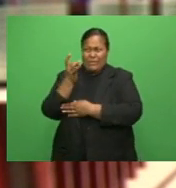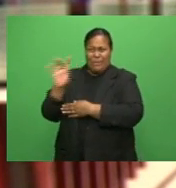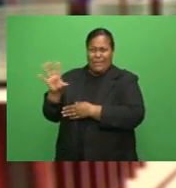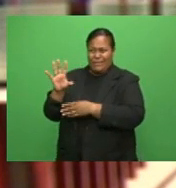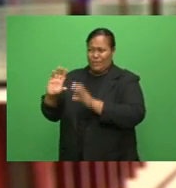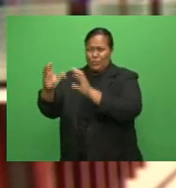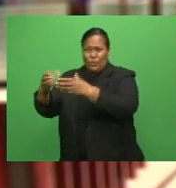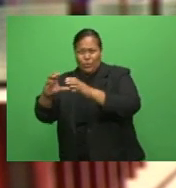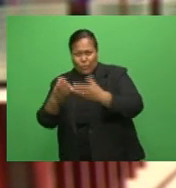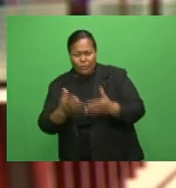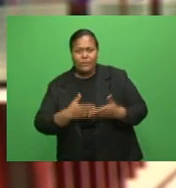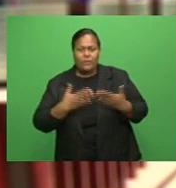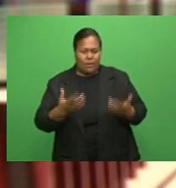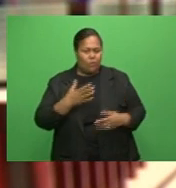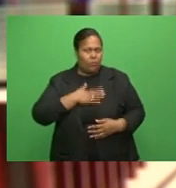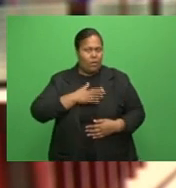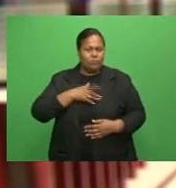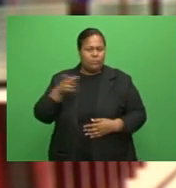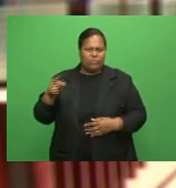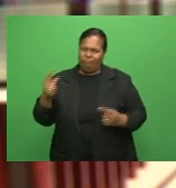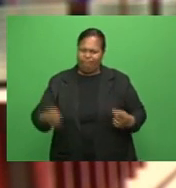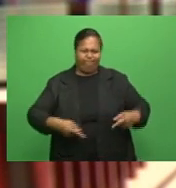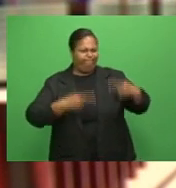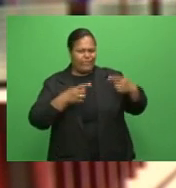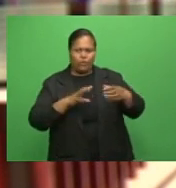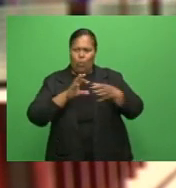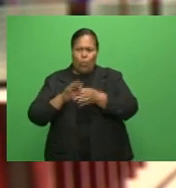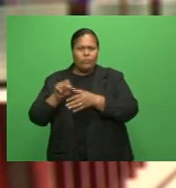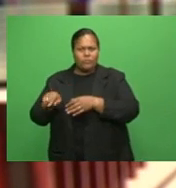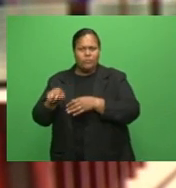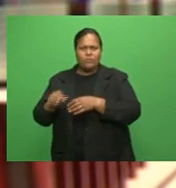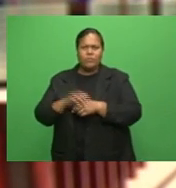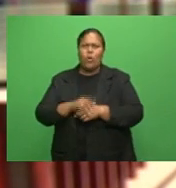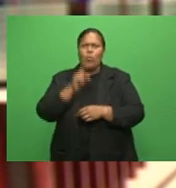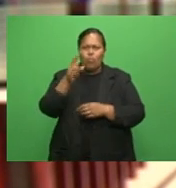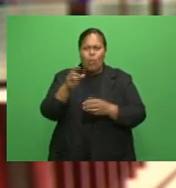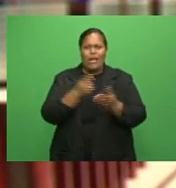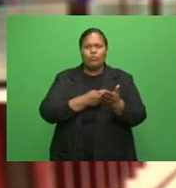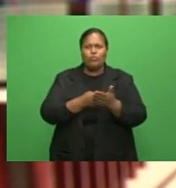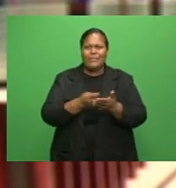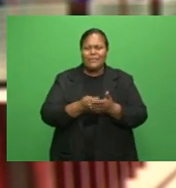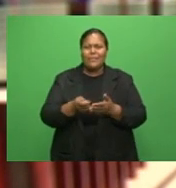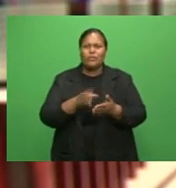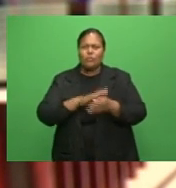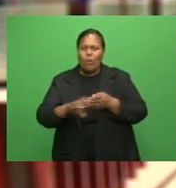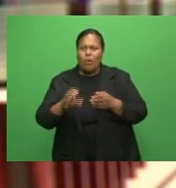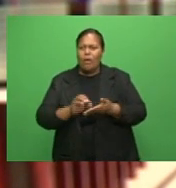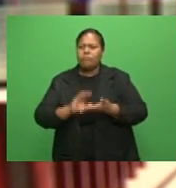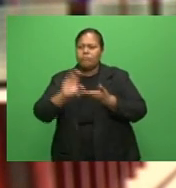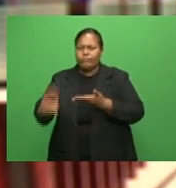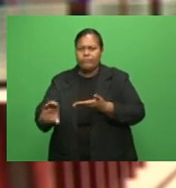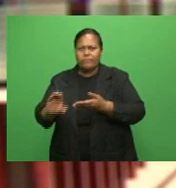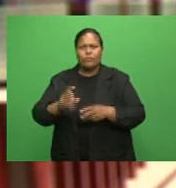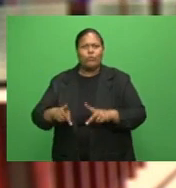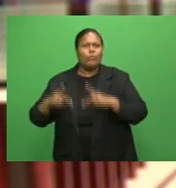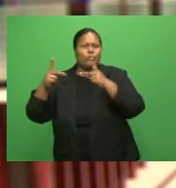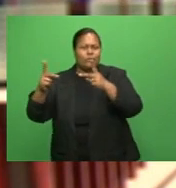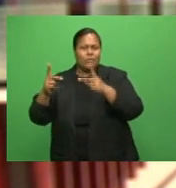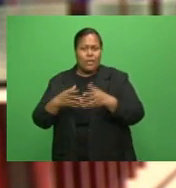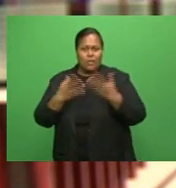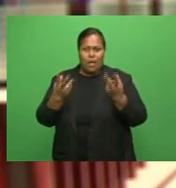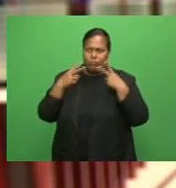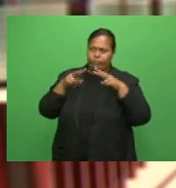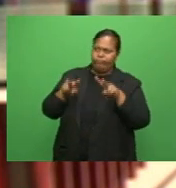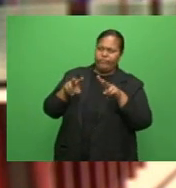some Republican senators were against their own party's $1 trillion relief proposal. Now all eyes will be on the US Federal